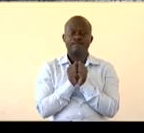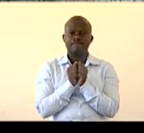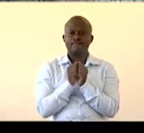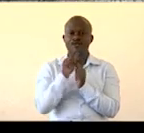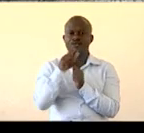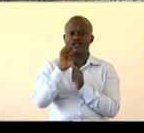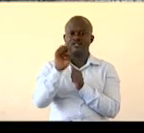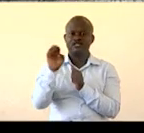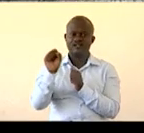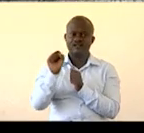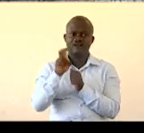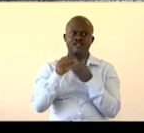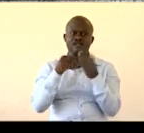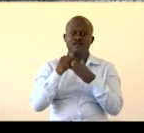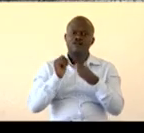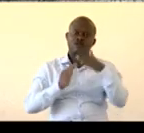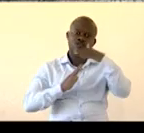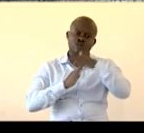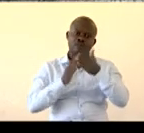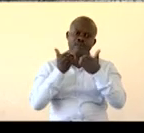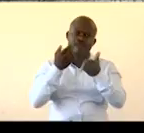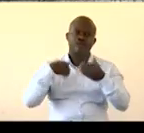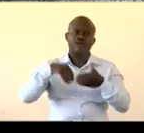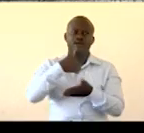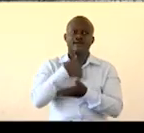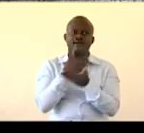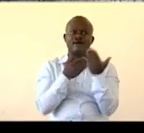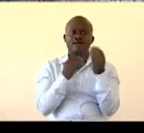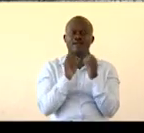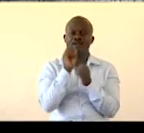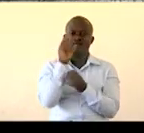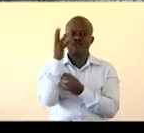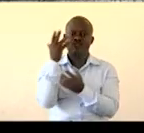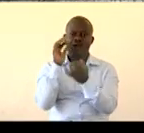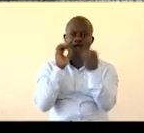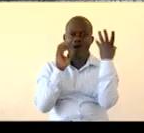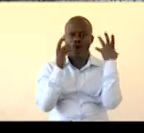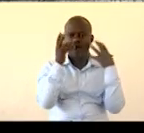Leaves. Then on top here we will have the flower.